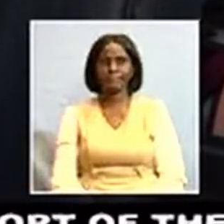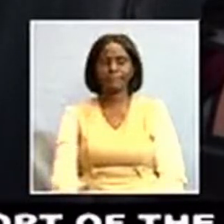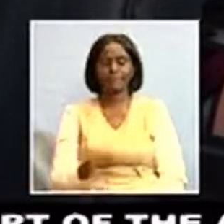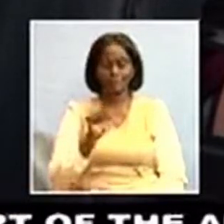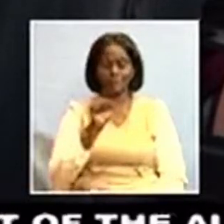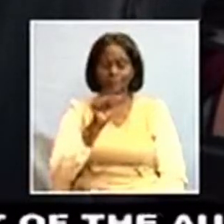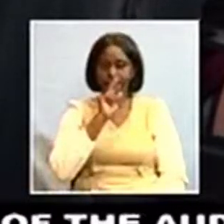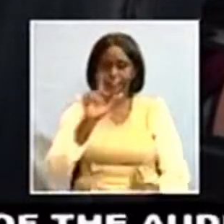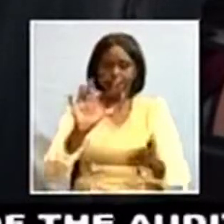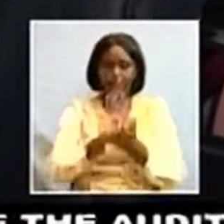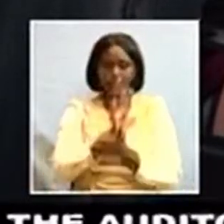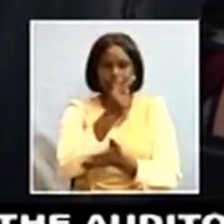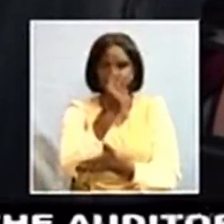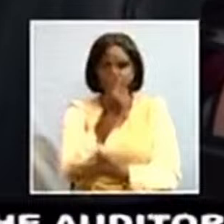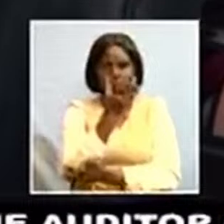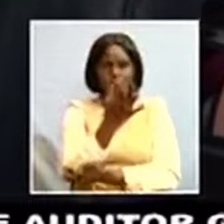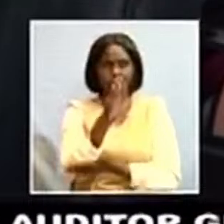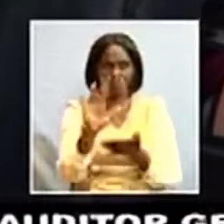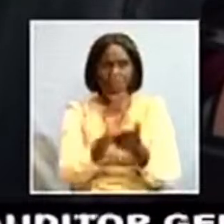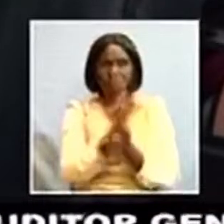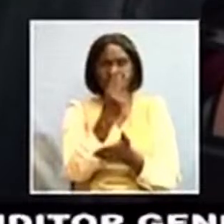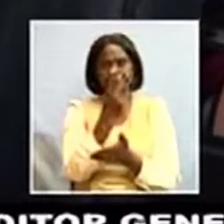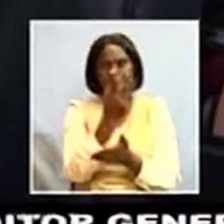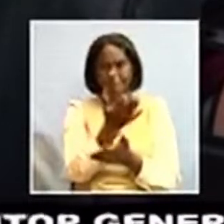Page 2,